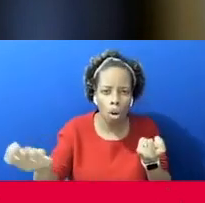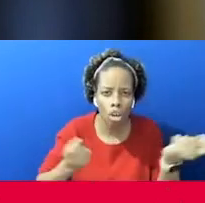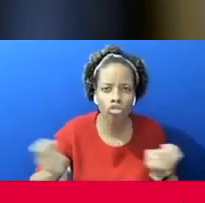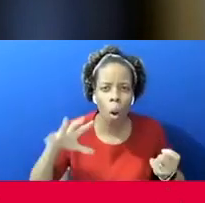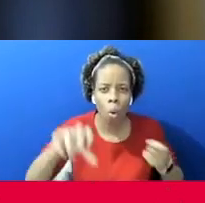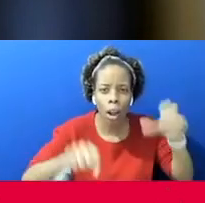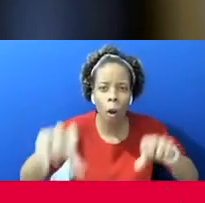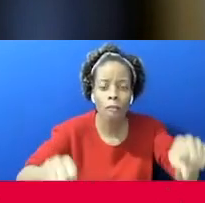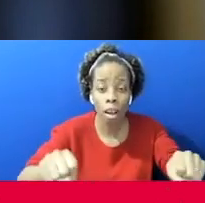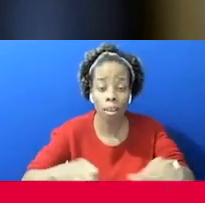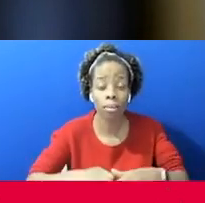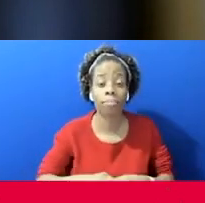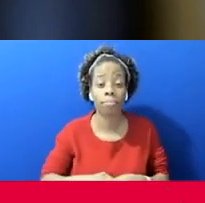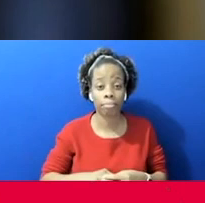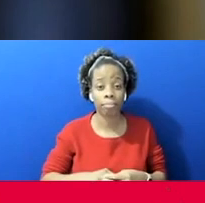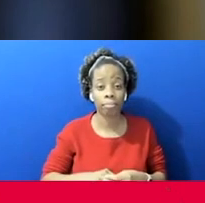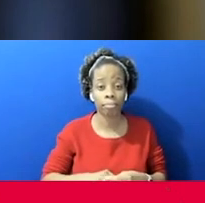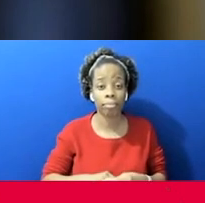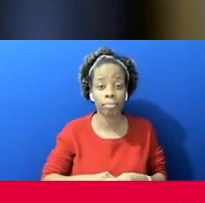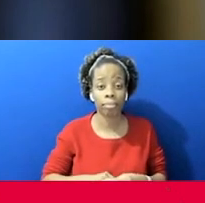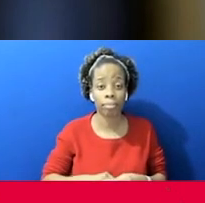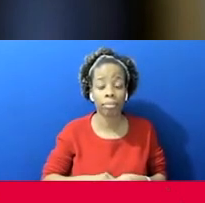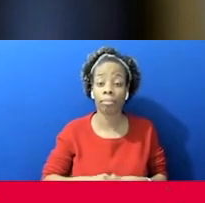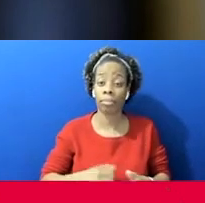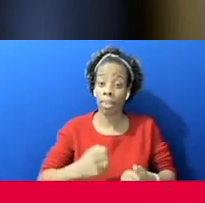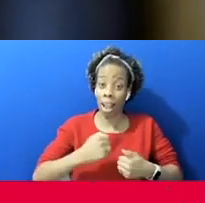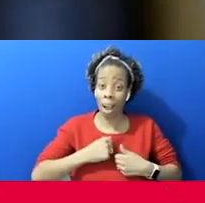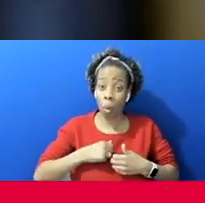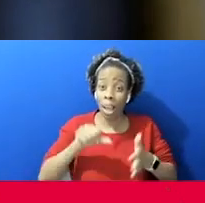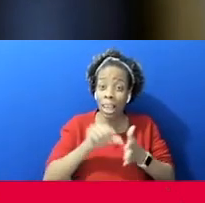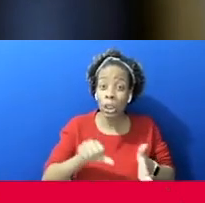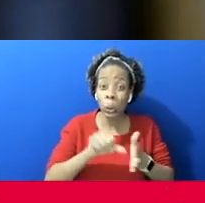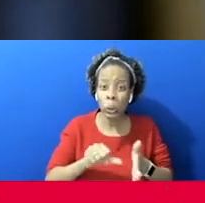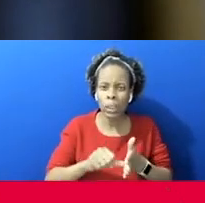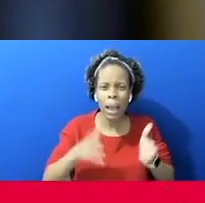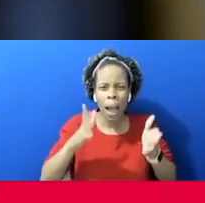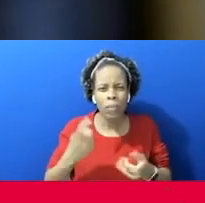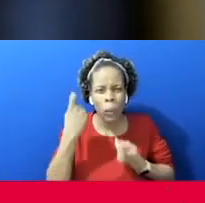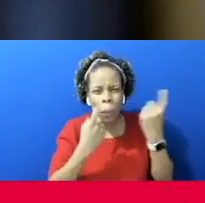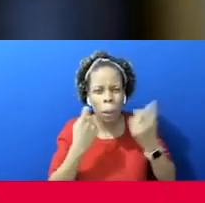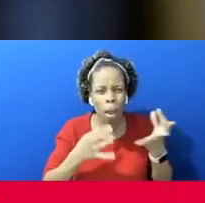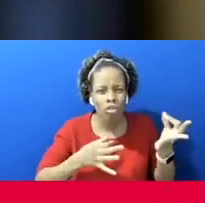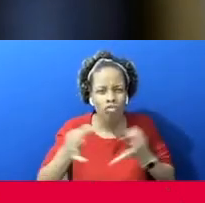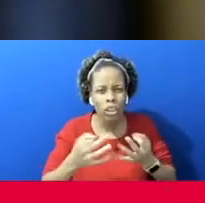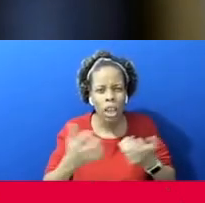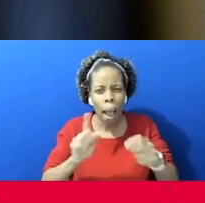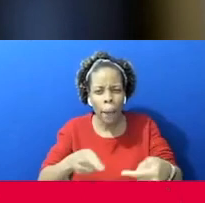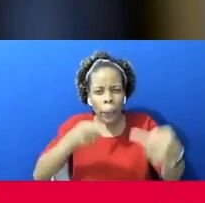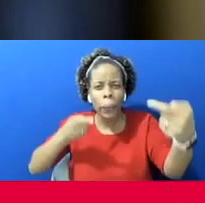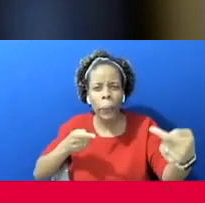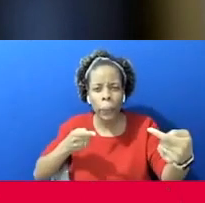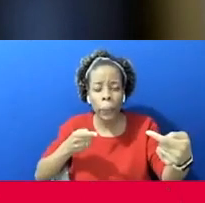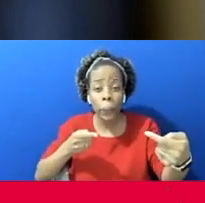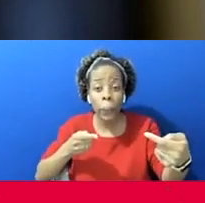nukes not something that's going to work for the issues that we face. So with conscientious objection, yes, people can have individual things, but the thing we need to